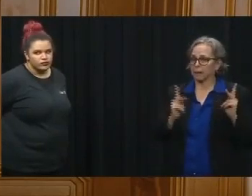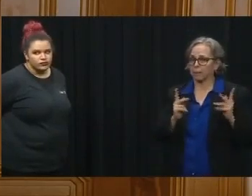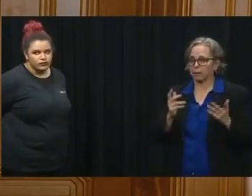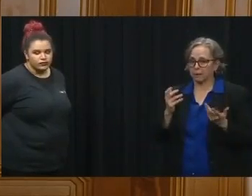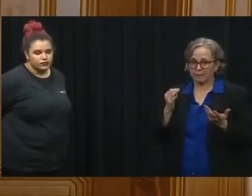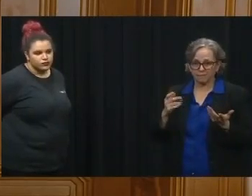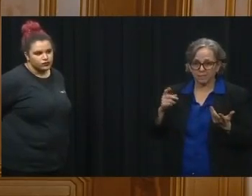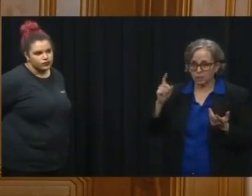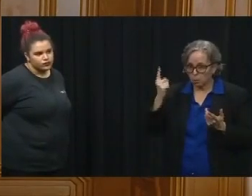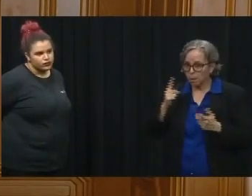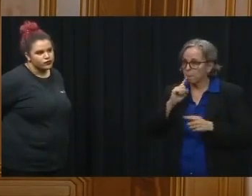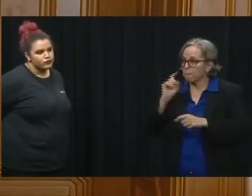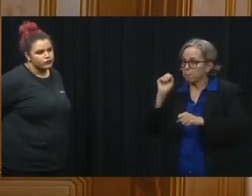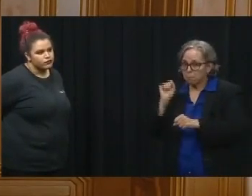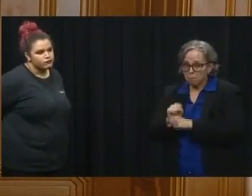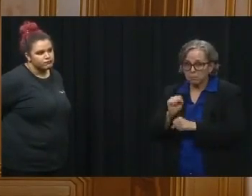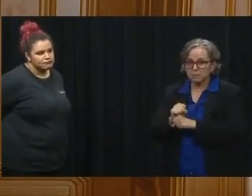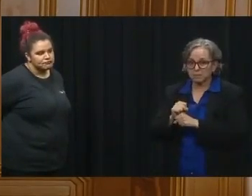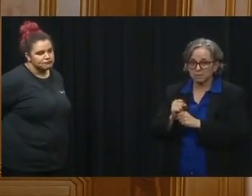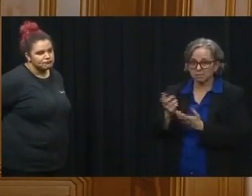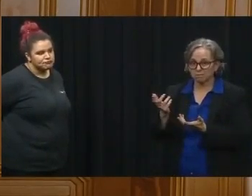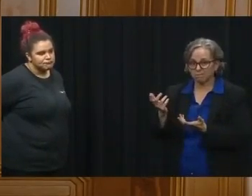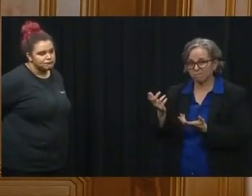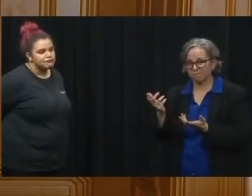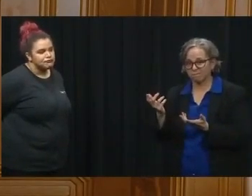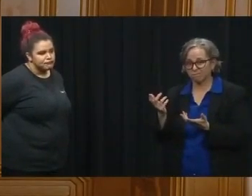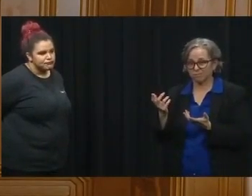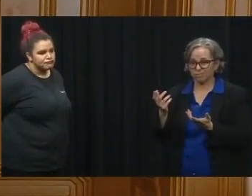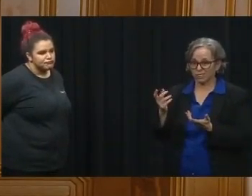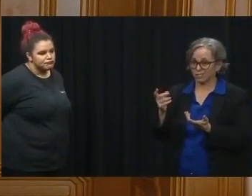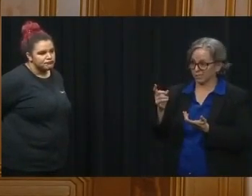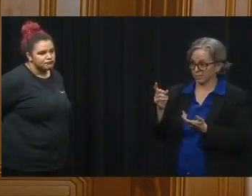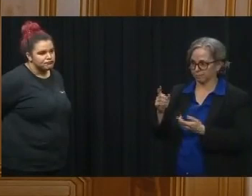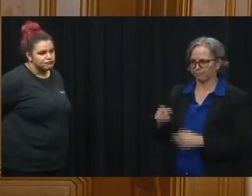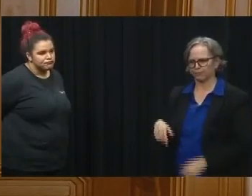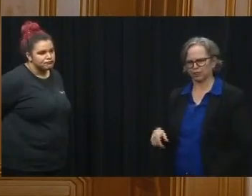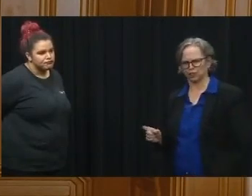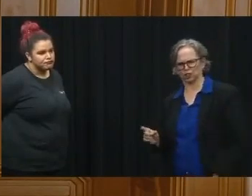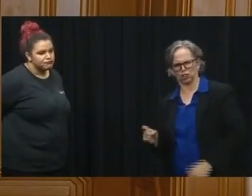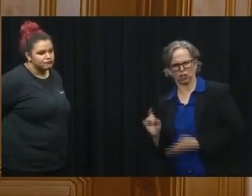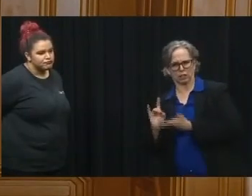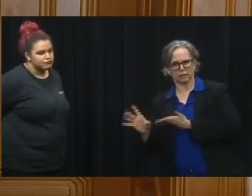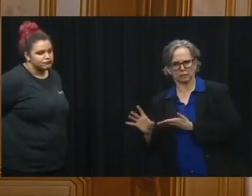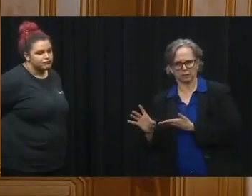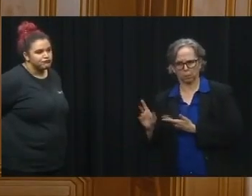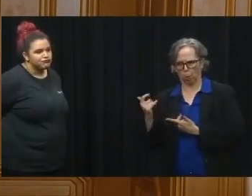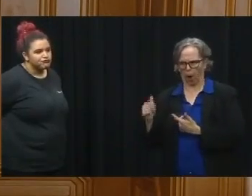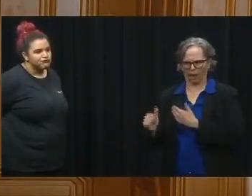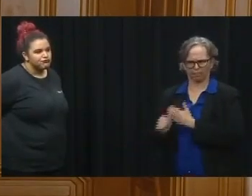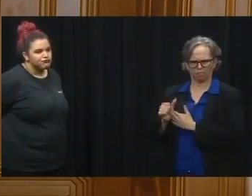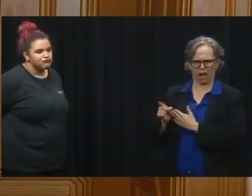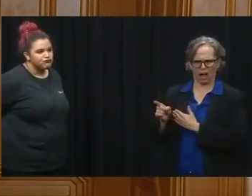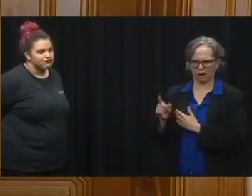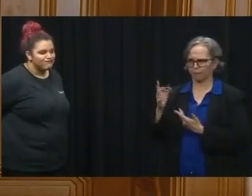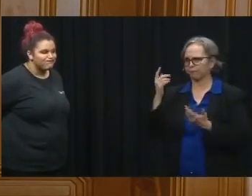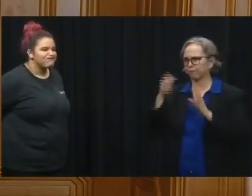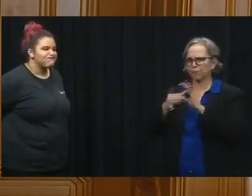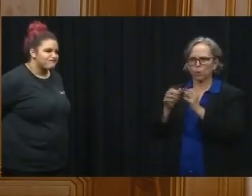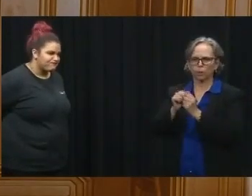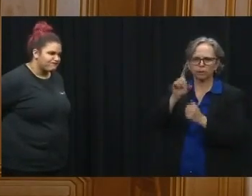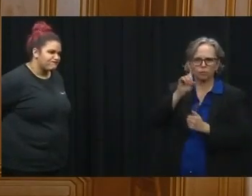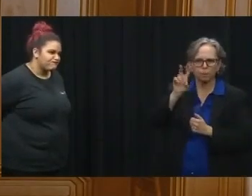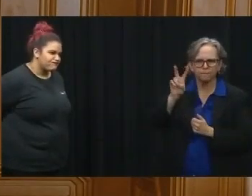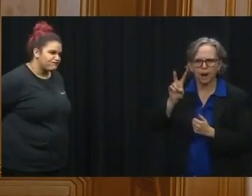fact should be out of a home because they're a threat, a domestic violence threat, or they're there for some